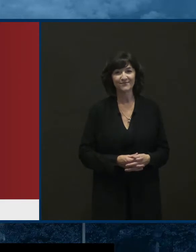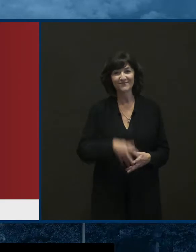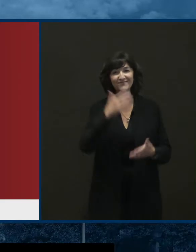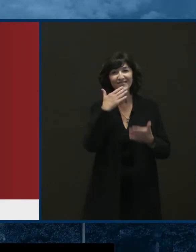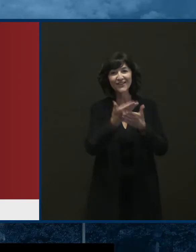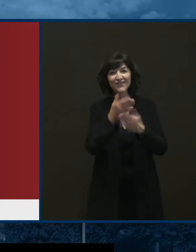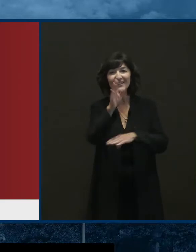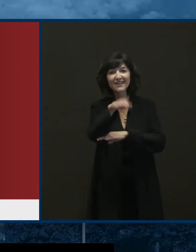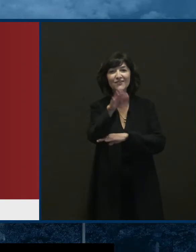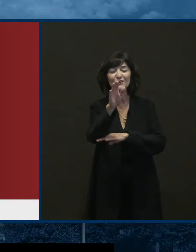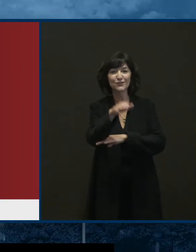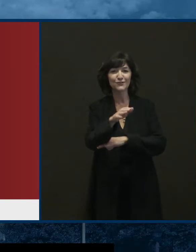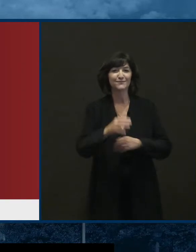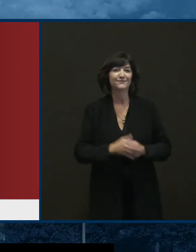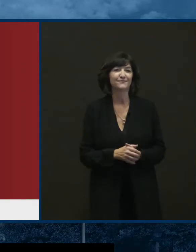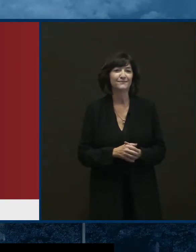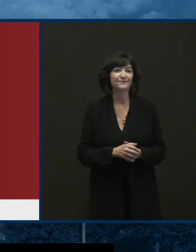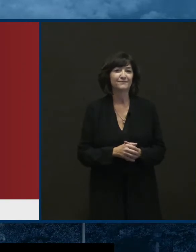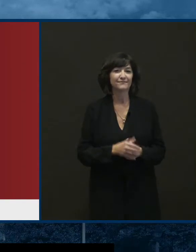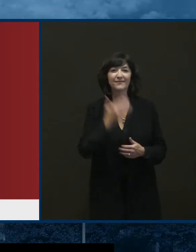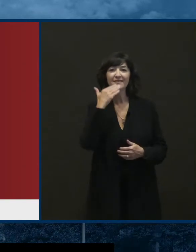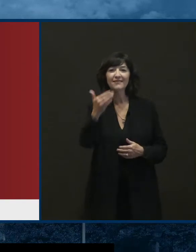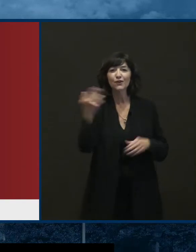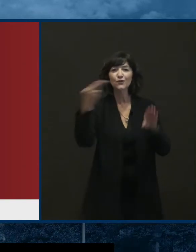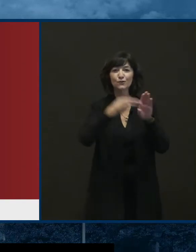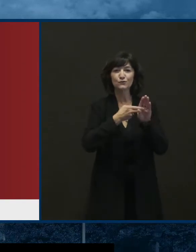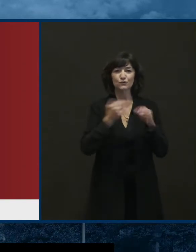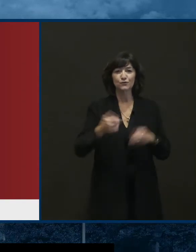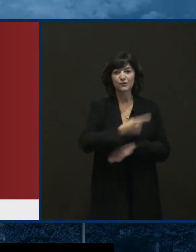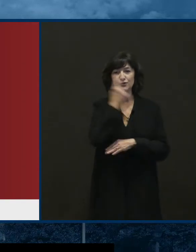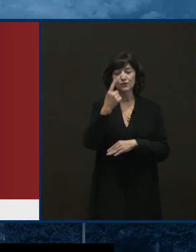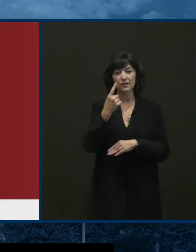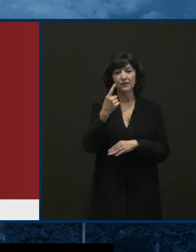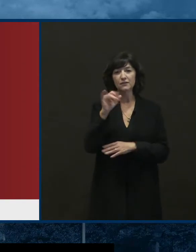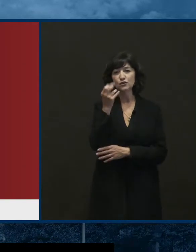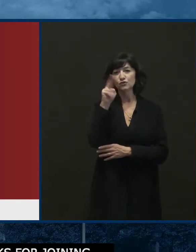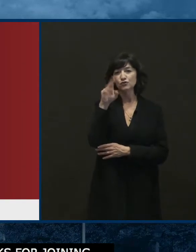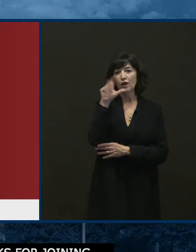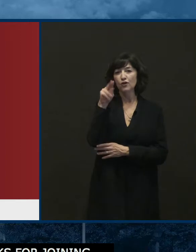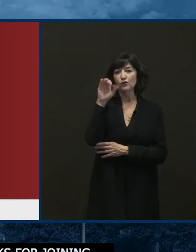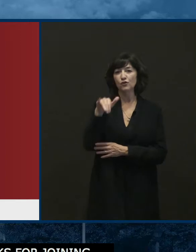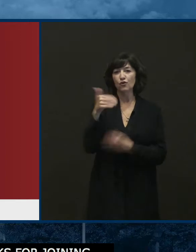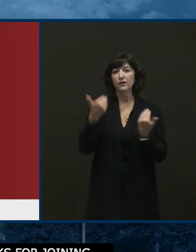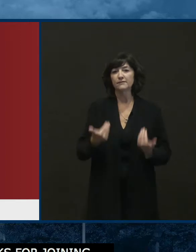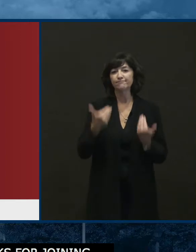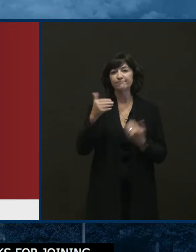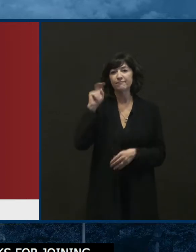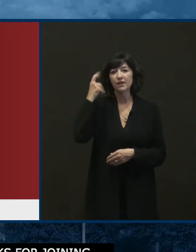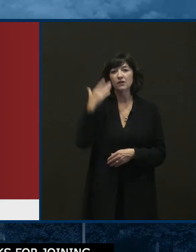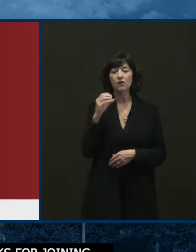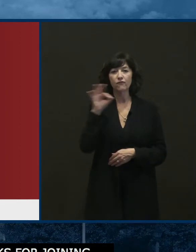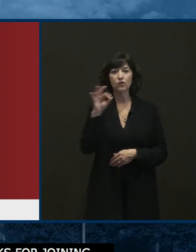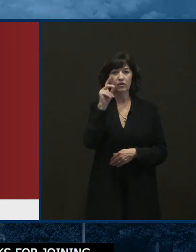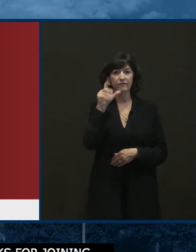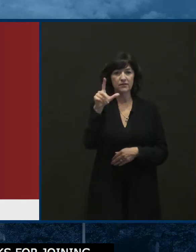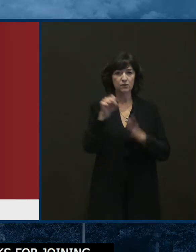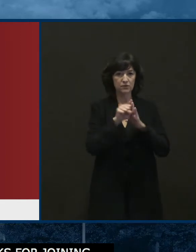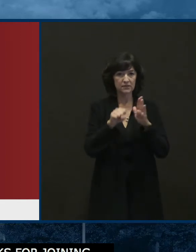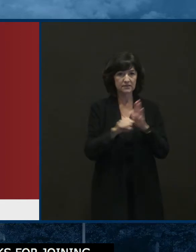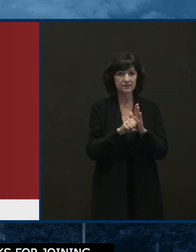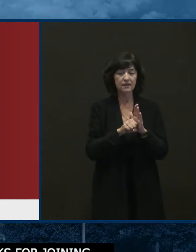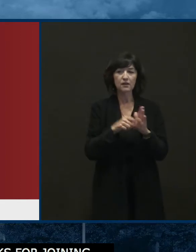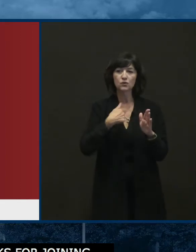Good afternoon, everyone. Thanks for joining us today. I'm Governor John Carney. We're here for Delaware's response to COVID-19 pandemic,